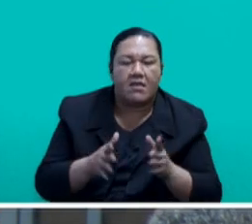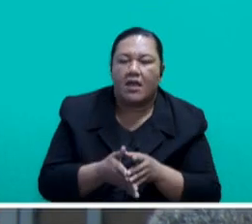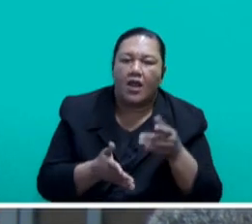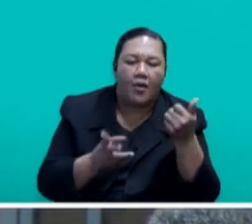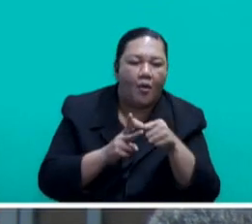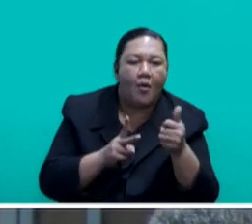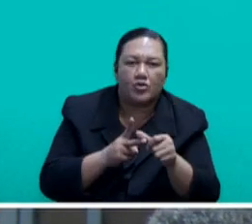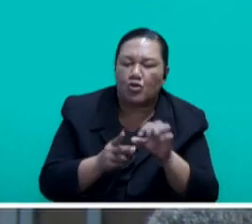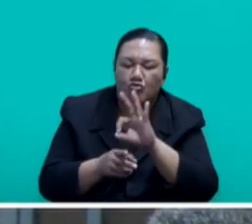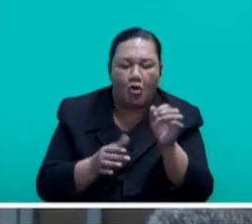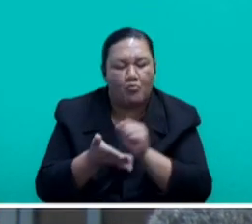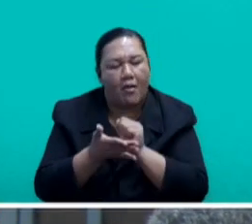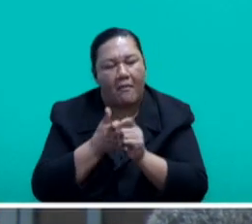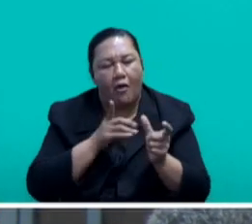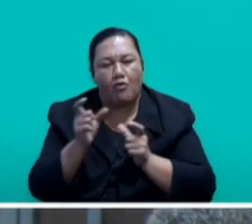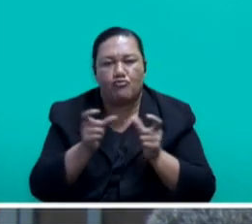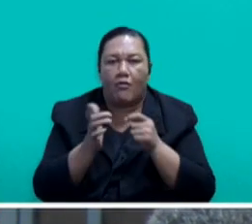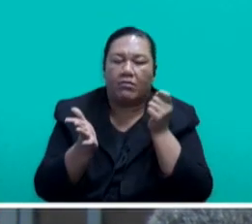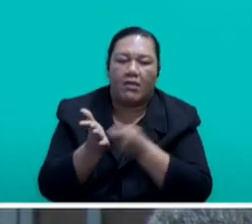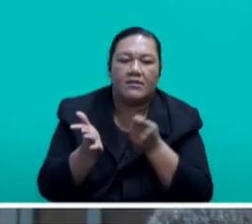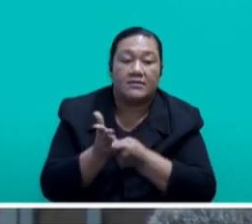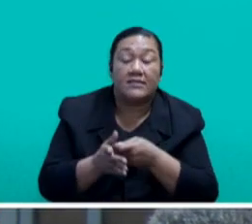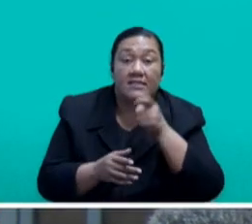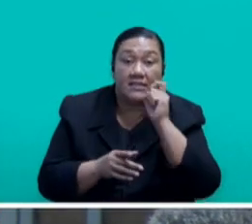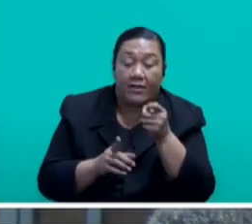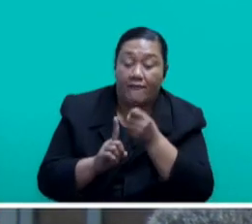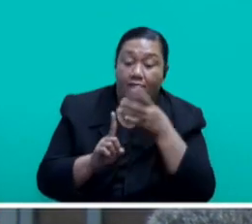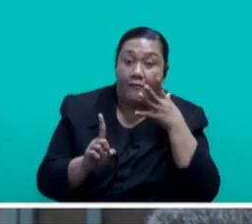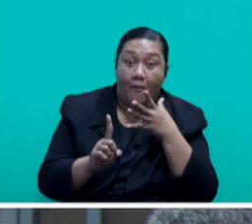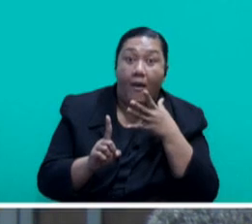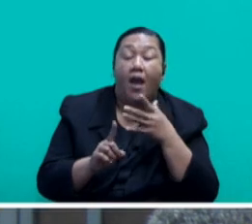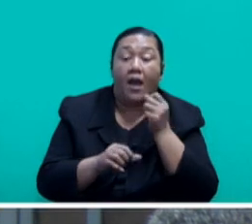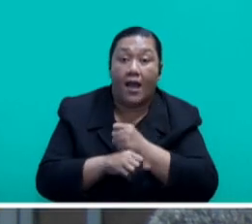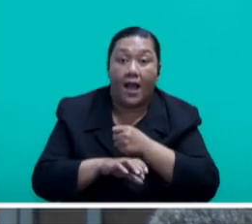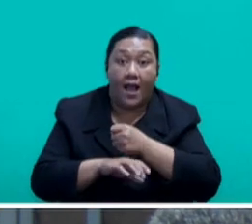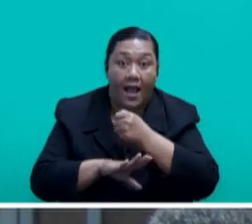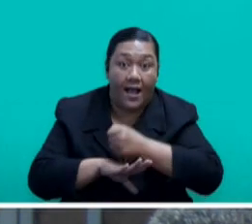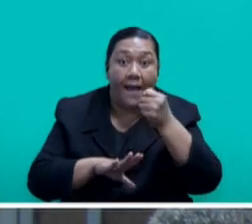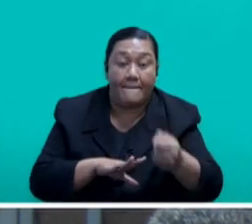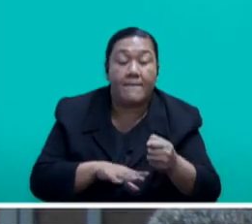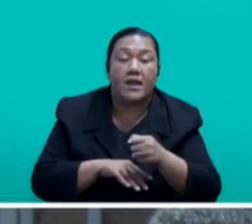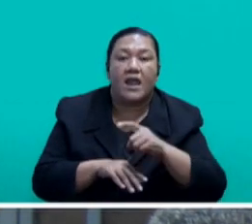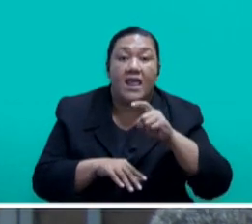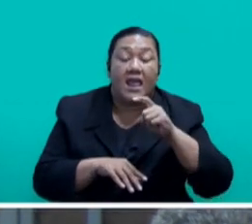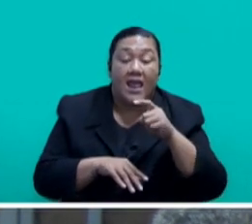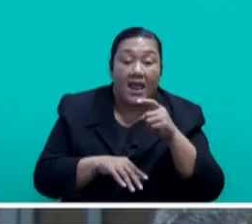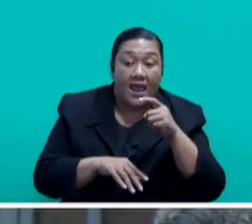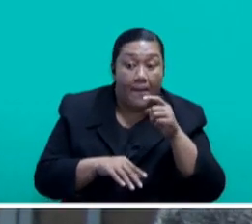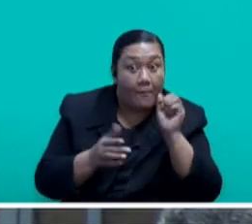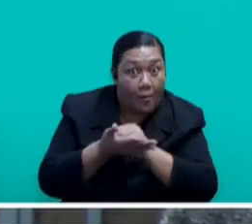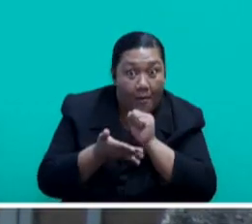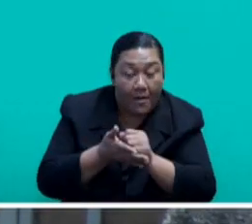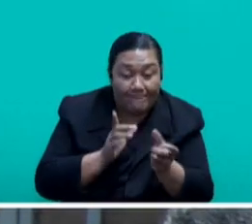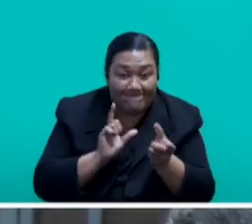If the previous government had formulated good policies, we would have the fiscal space to operate